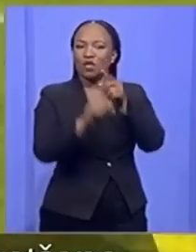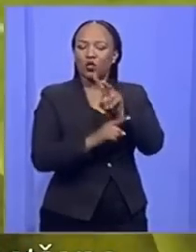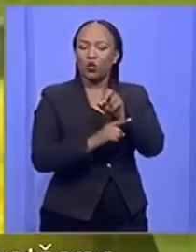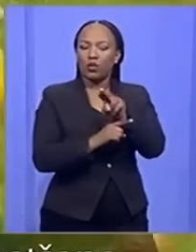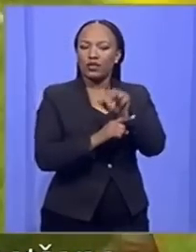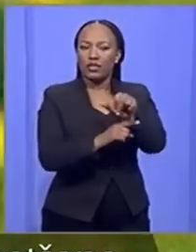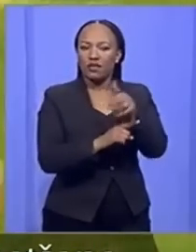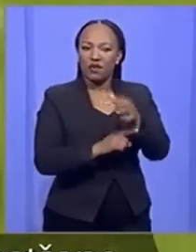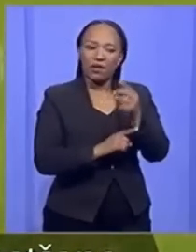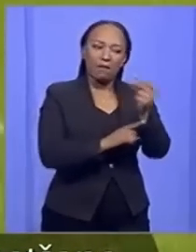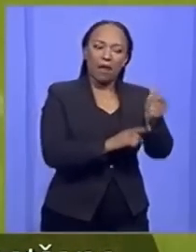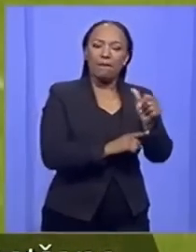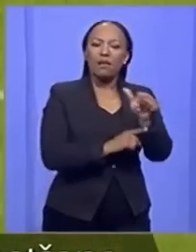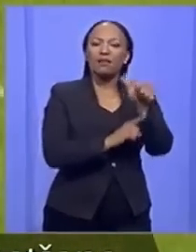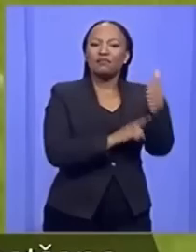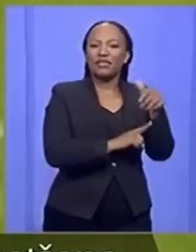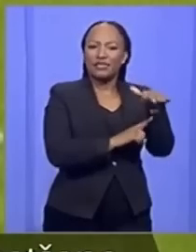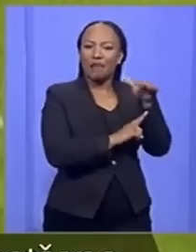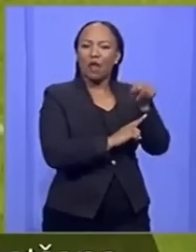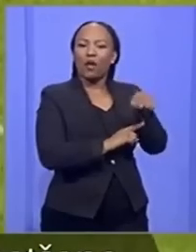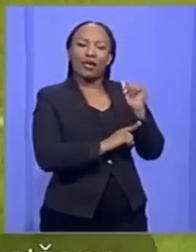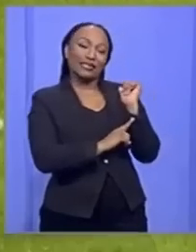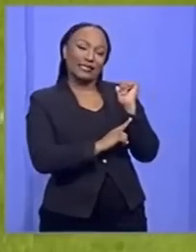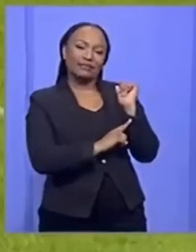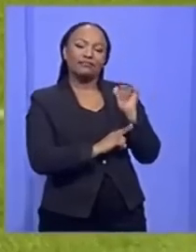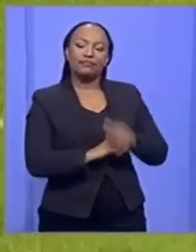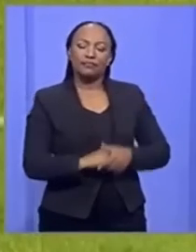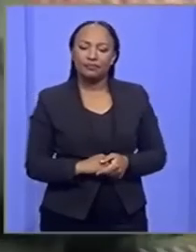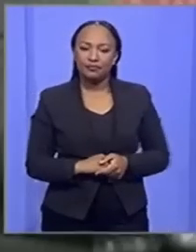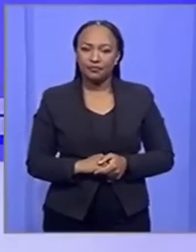wa go setla baagišane naga ya Zimbabwe maabane.